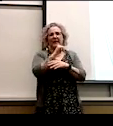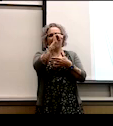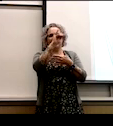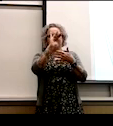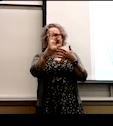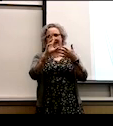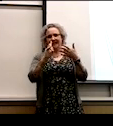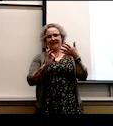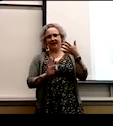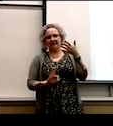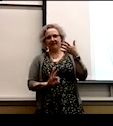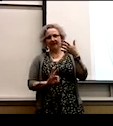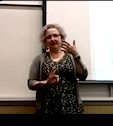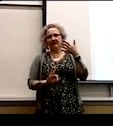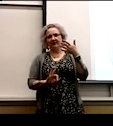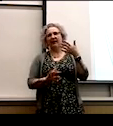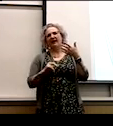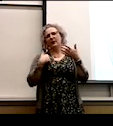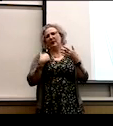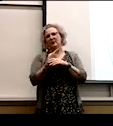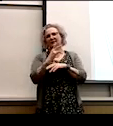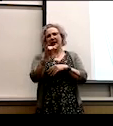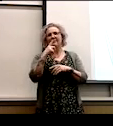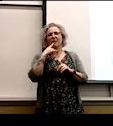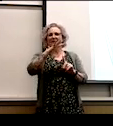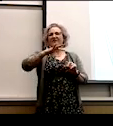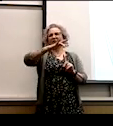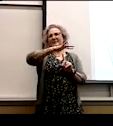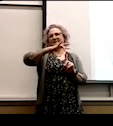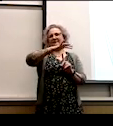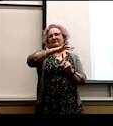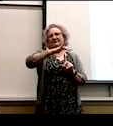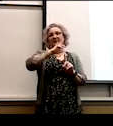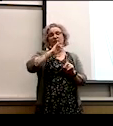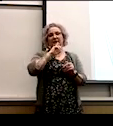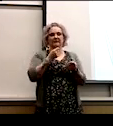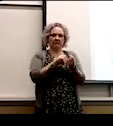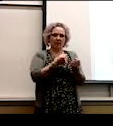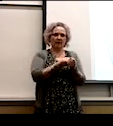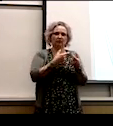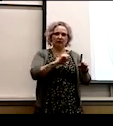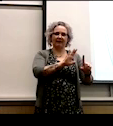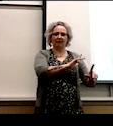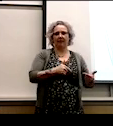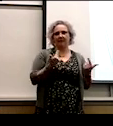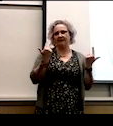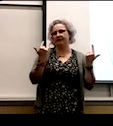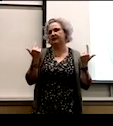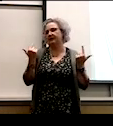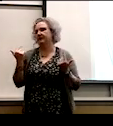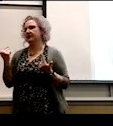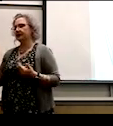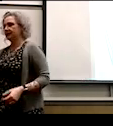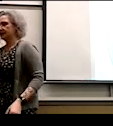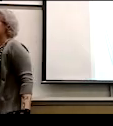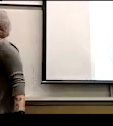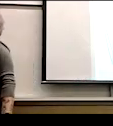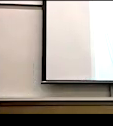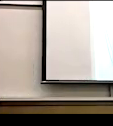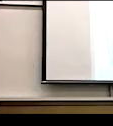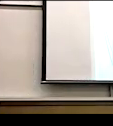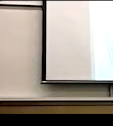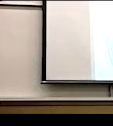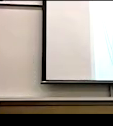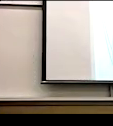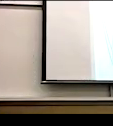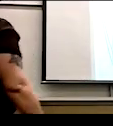slide. The environment and how they're nurtured through their life is a big factor as well. So it starts